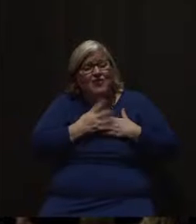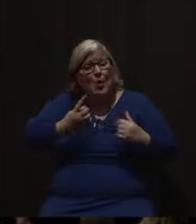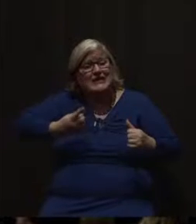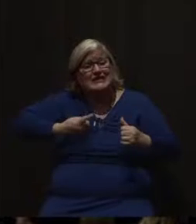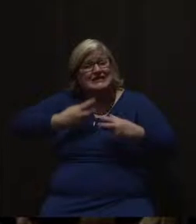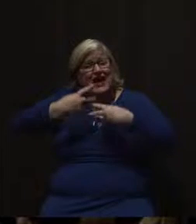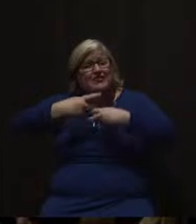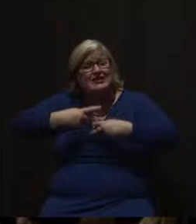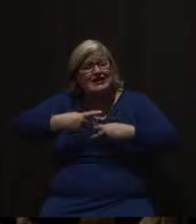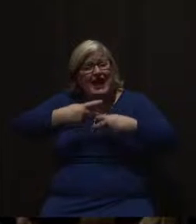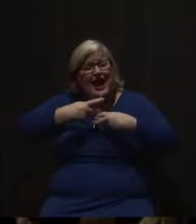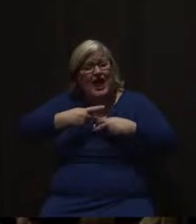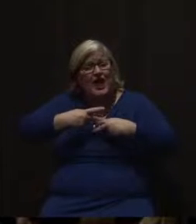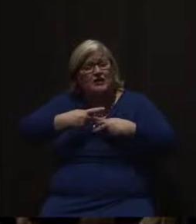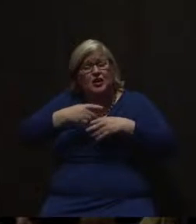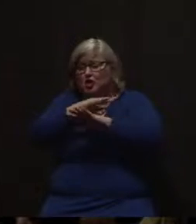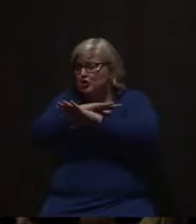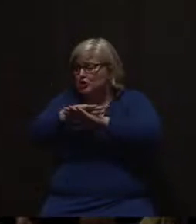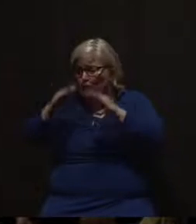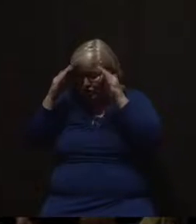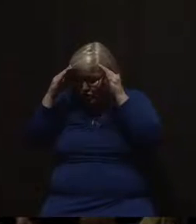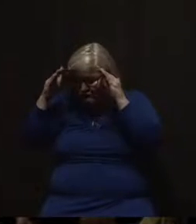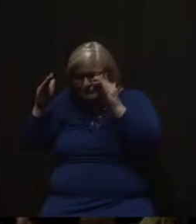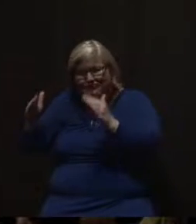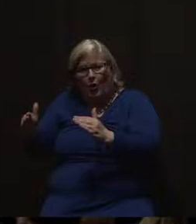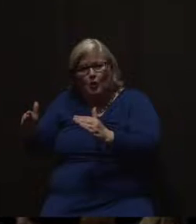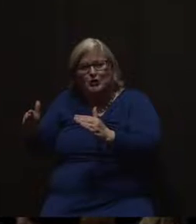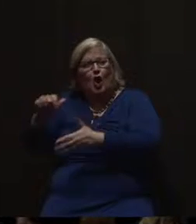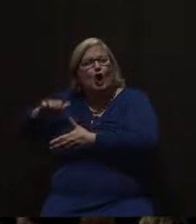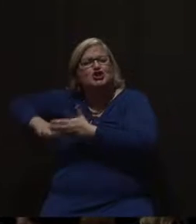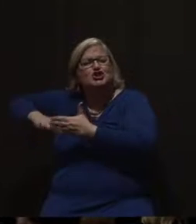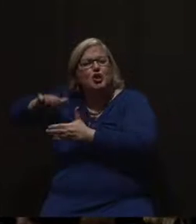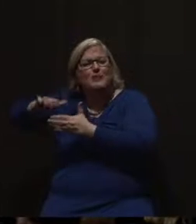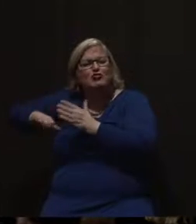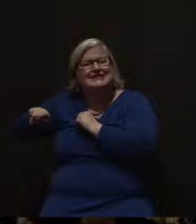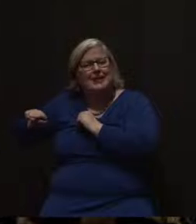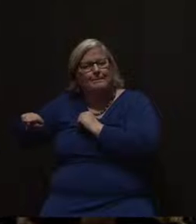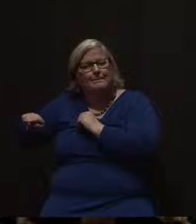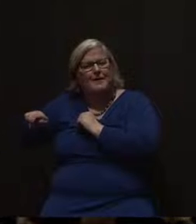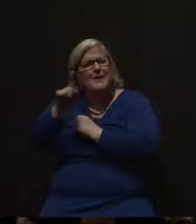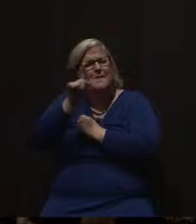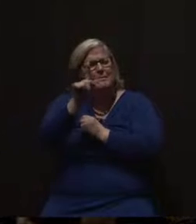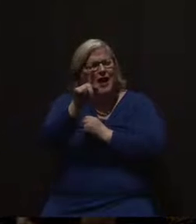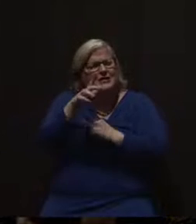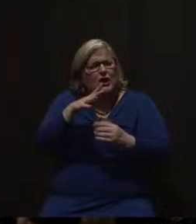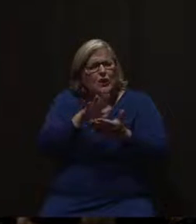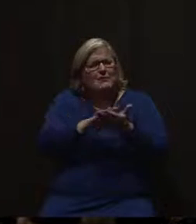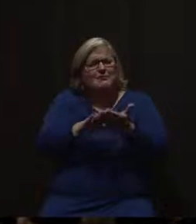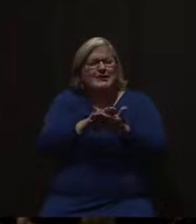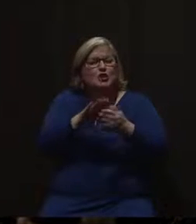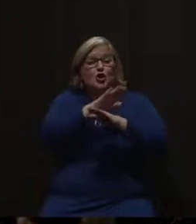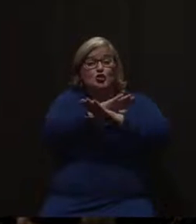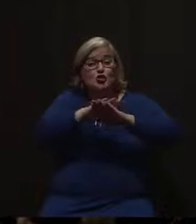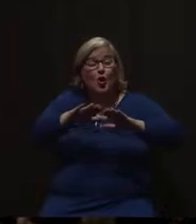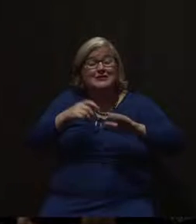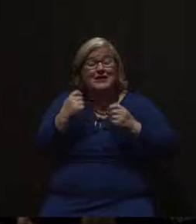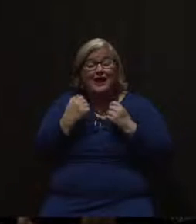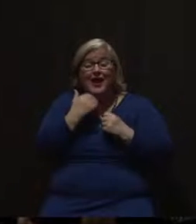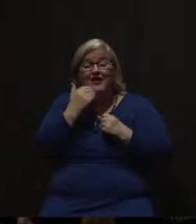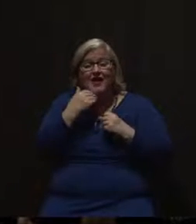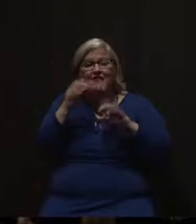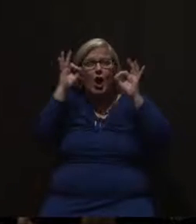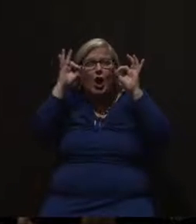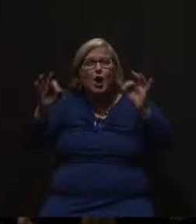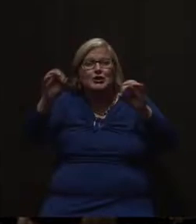immediately turn to consumerism. But even more importantly, it results in a lack of utopian thinking. And I've spent the